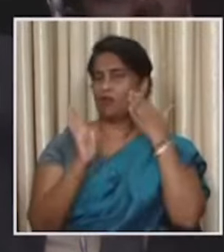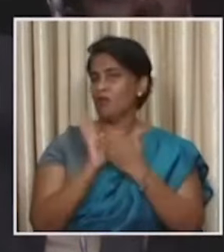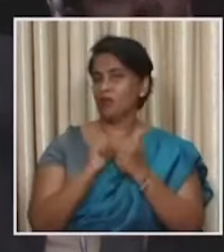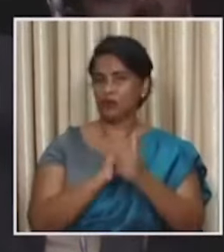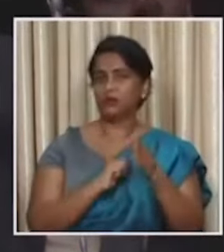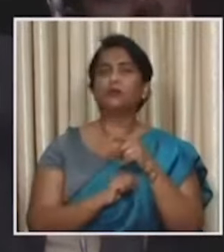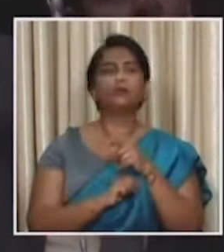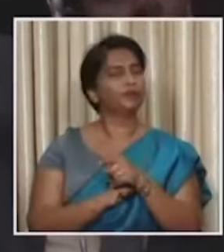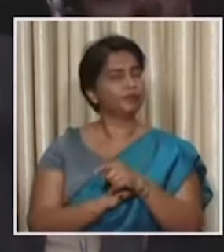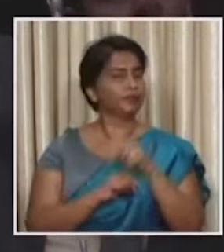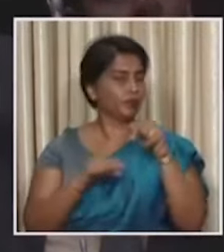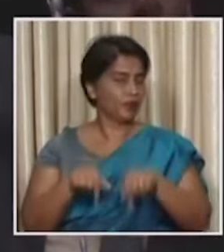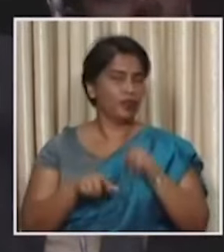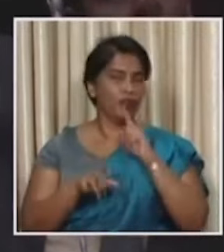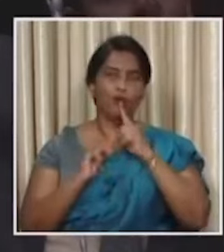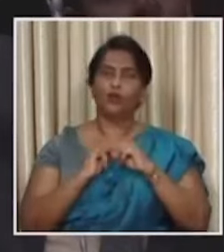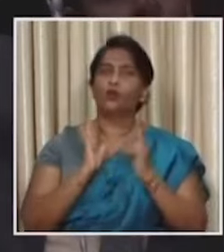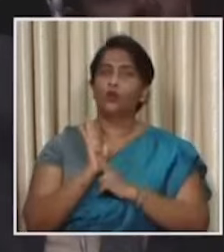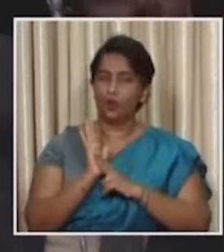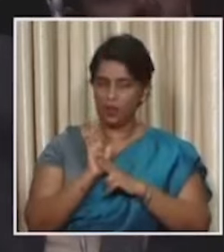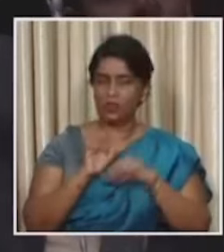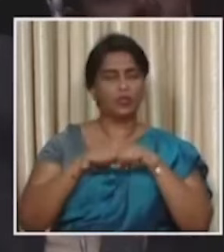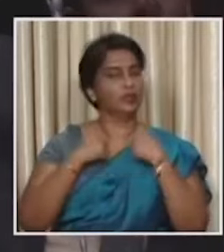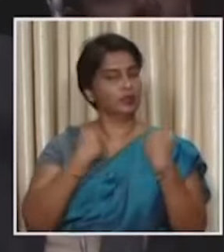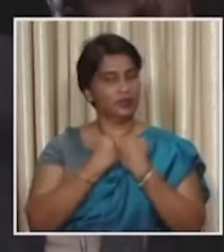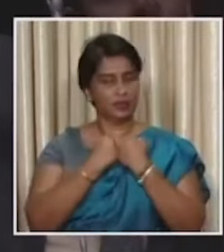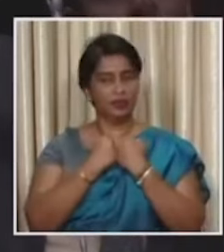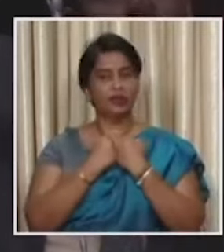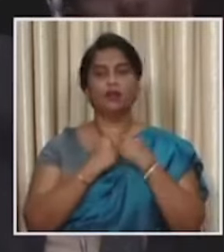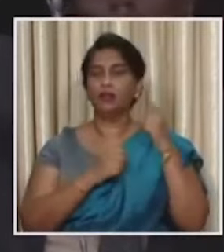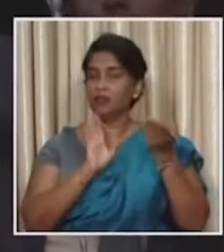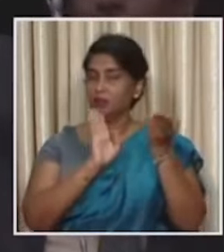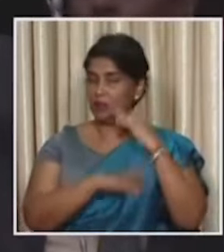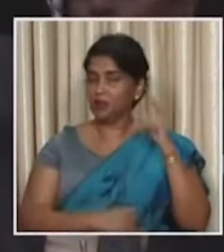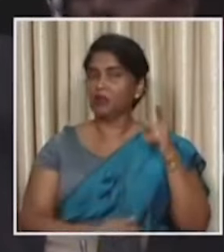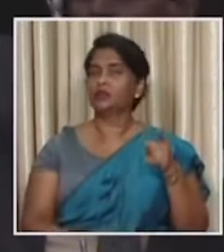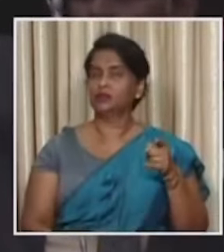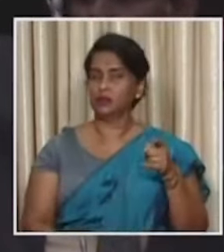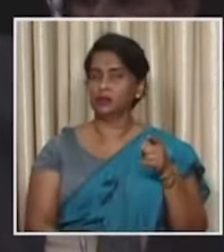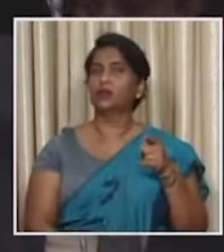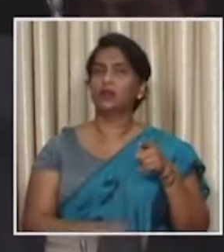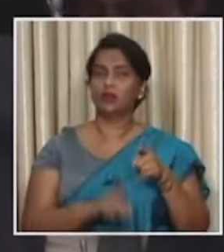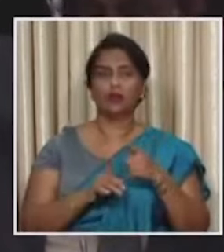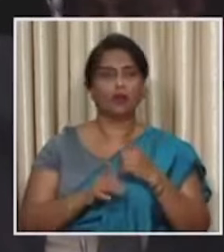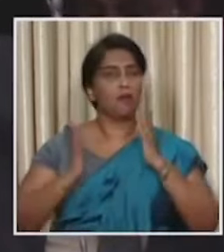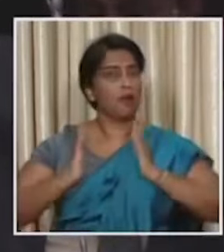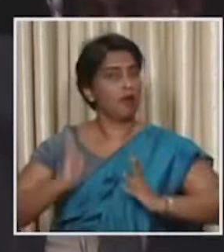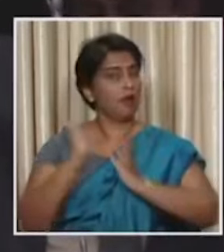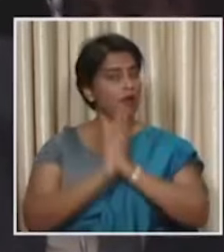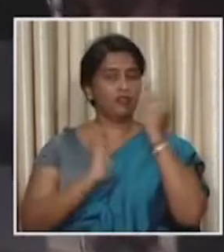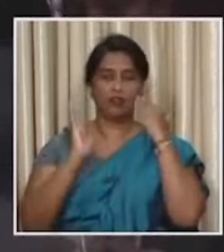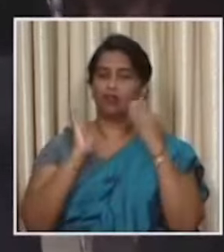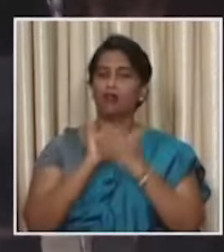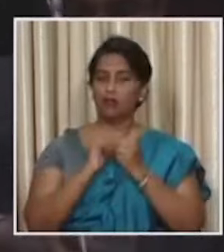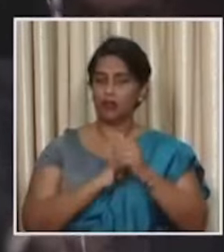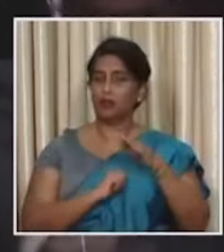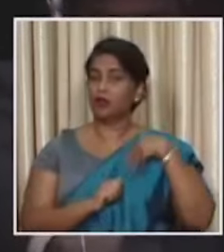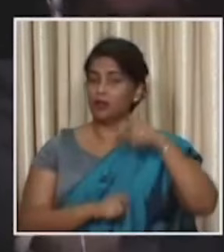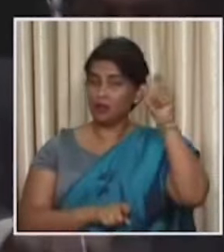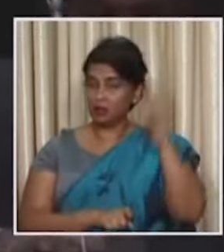in the Human Rights Council, in the UN, Prince Zaid, who was the Human Rights High Commissioner, made it a point. He said that Sri